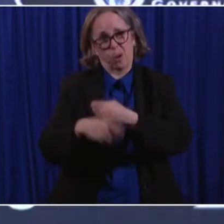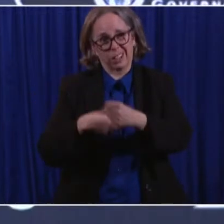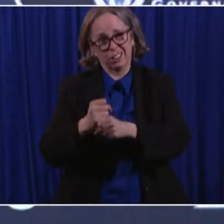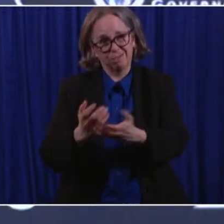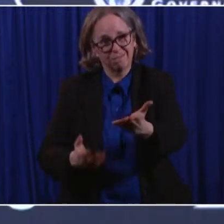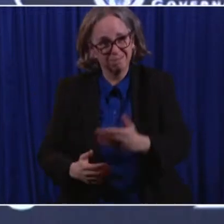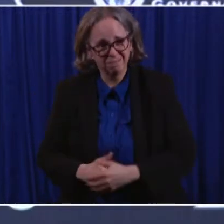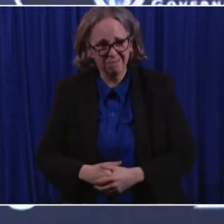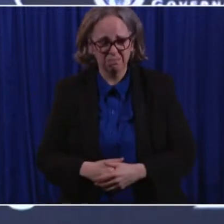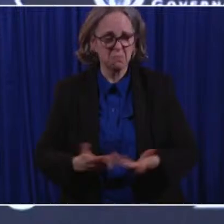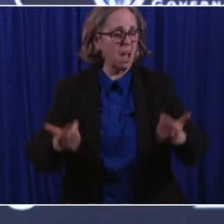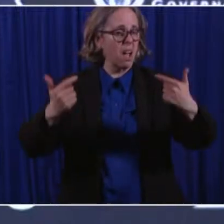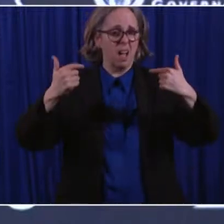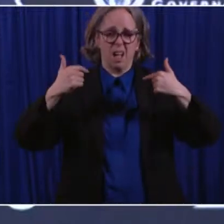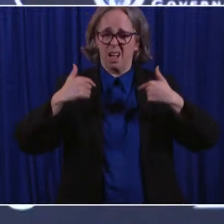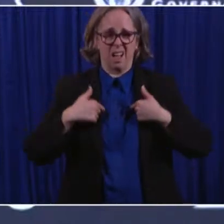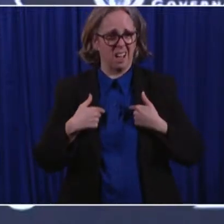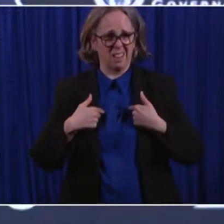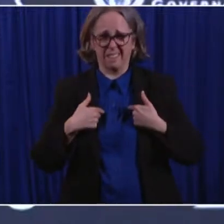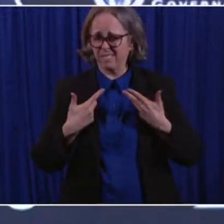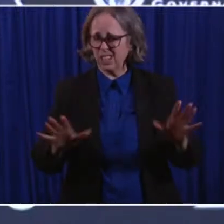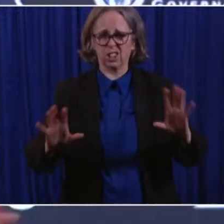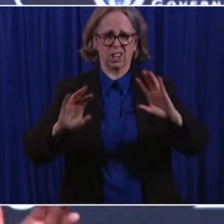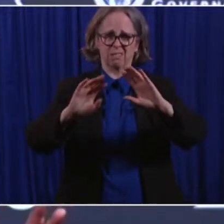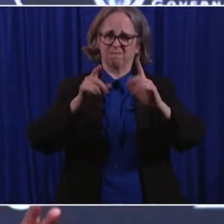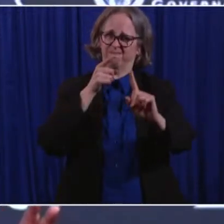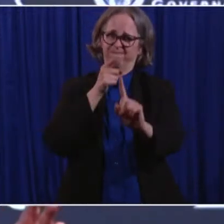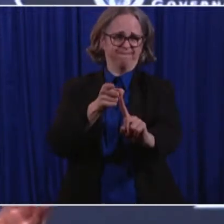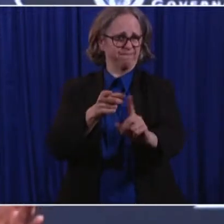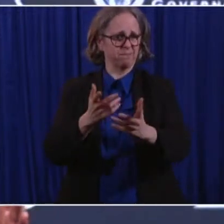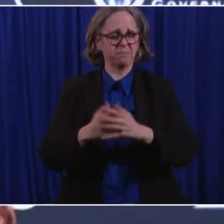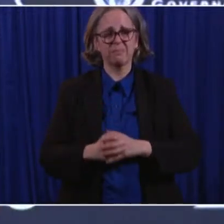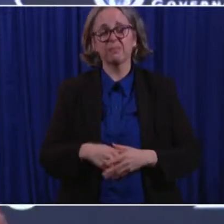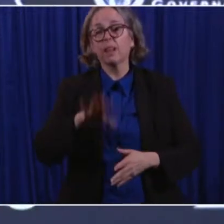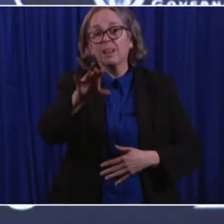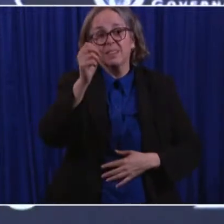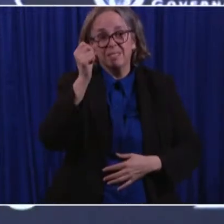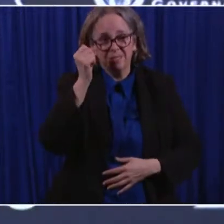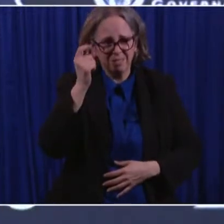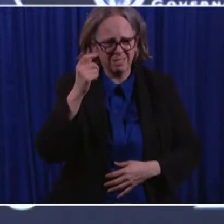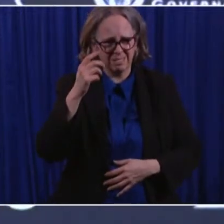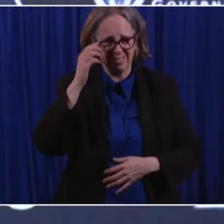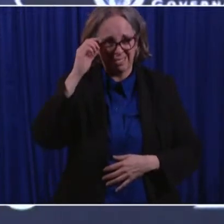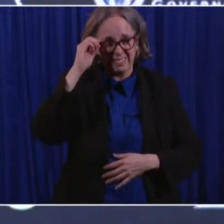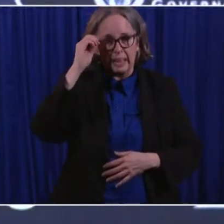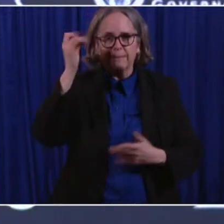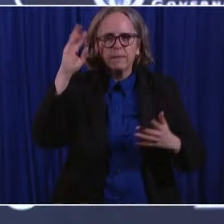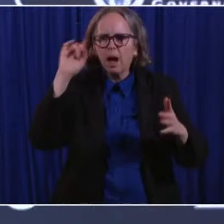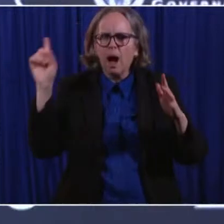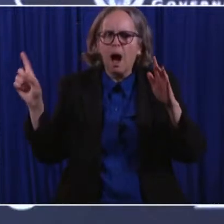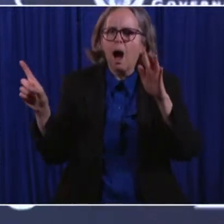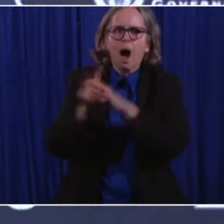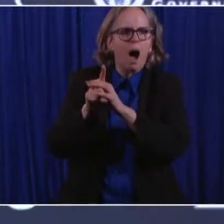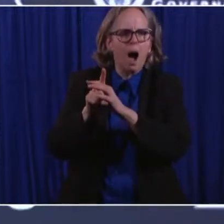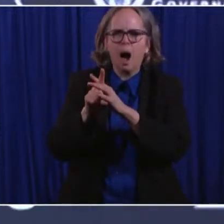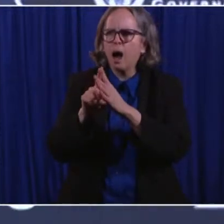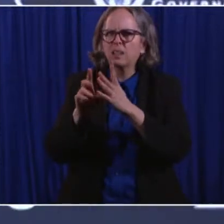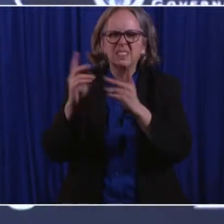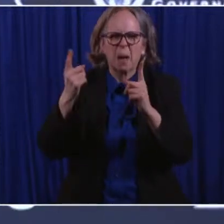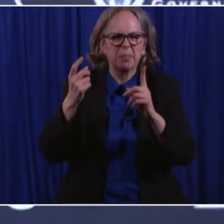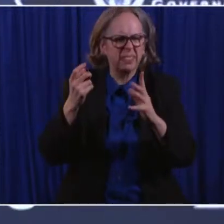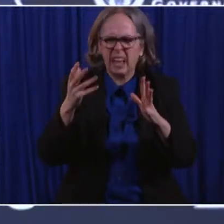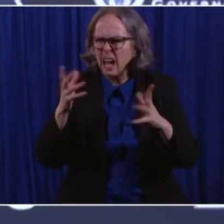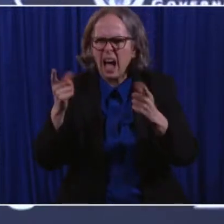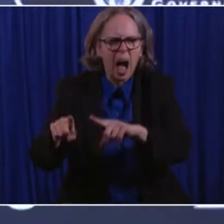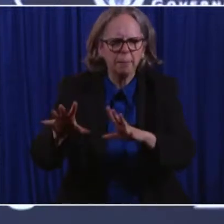clearly that unless something out of the ordinary happens and we start really going back downhill, prom should